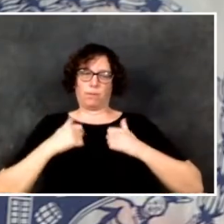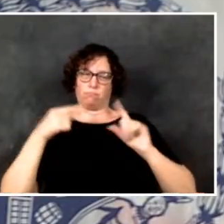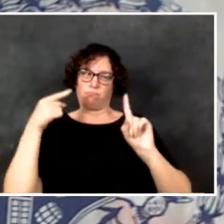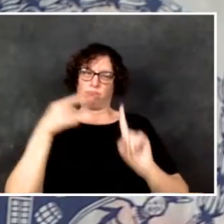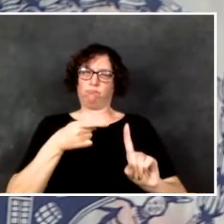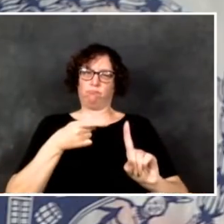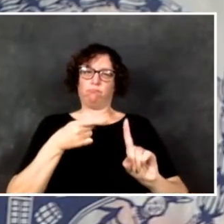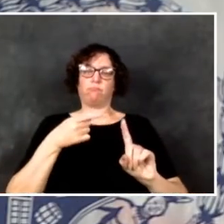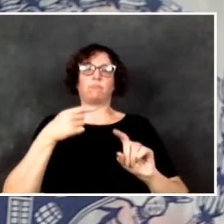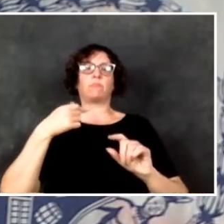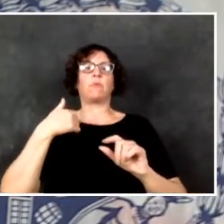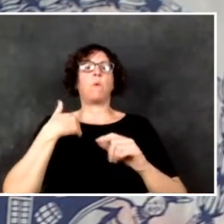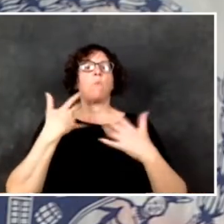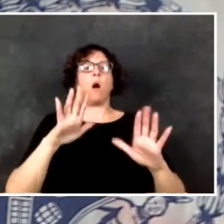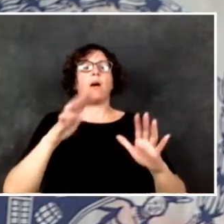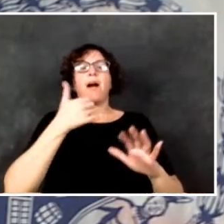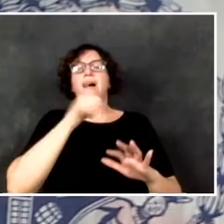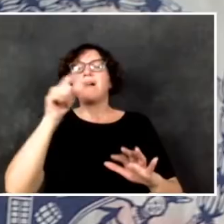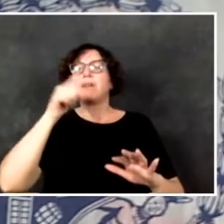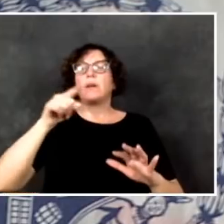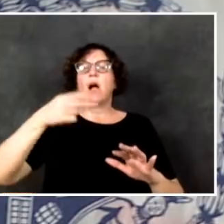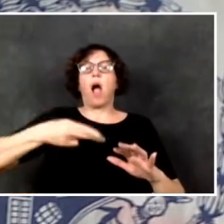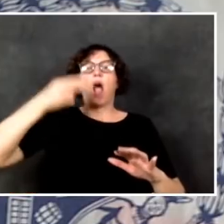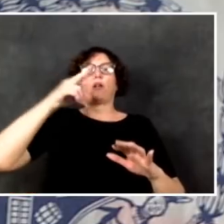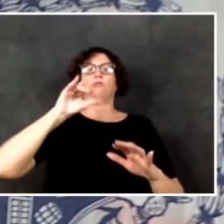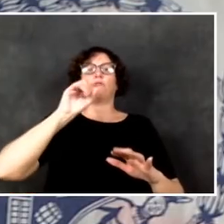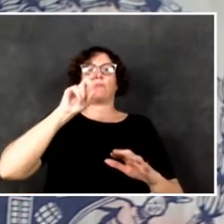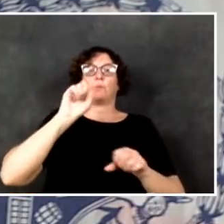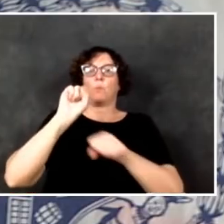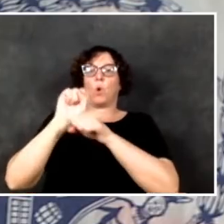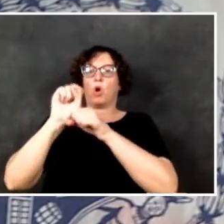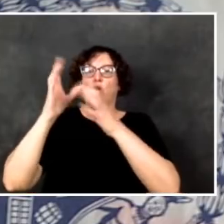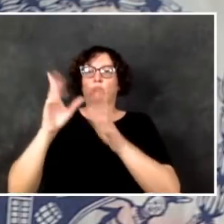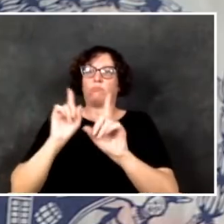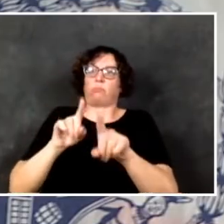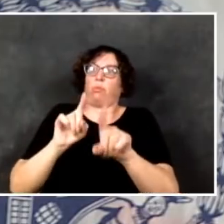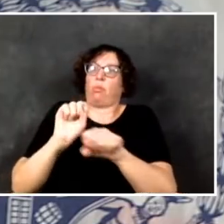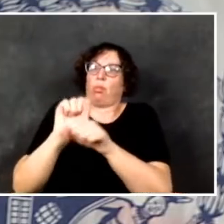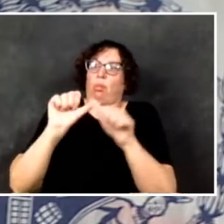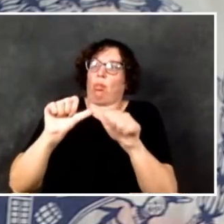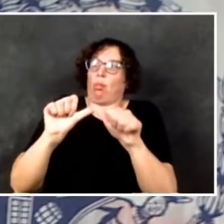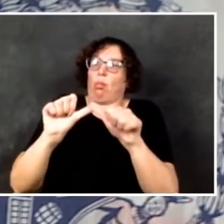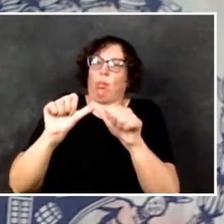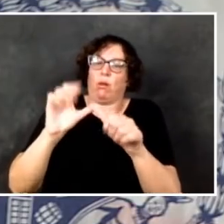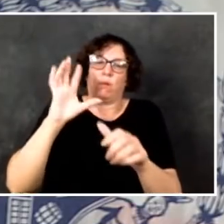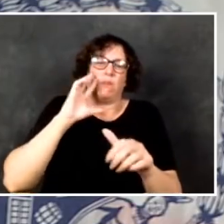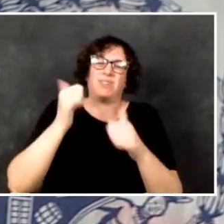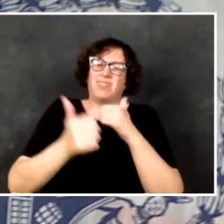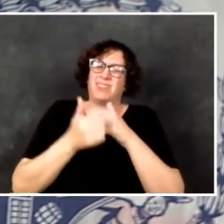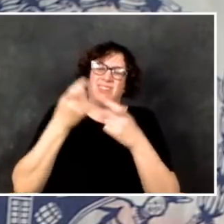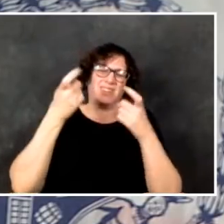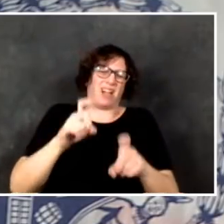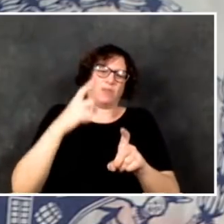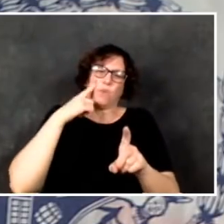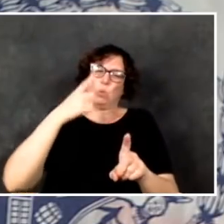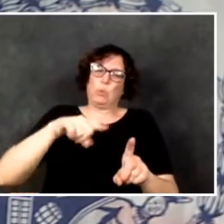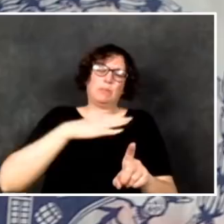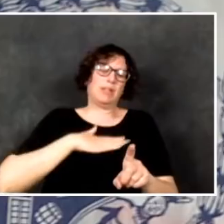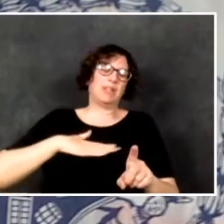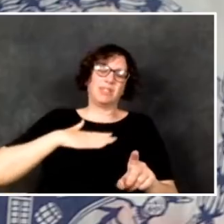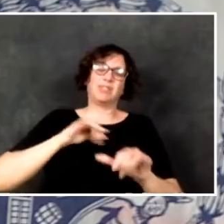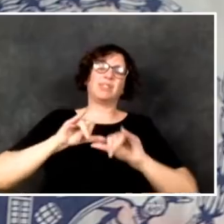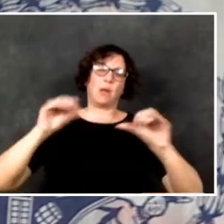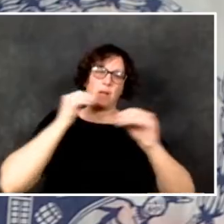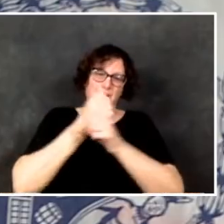state to be in a situation where they may be in danger. We have a huge workforce, and even though we've seen a lot of people go